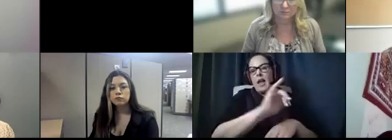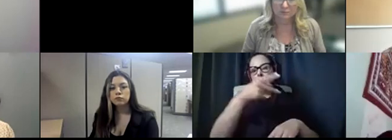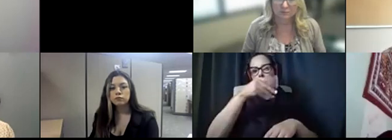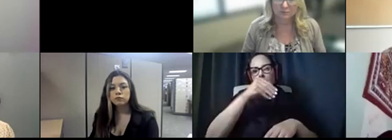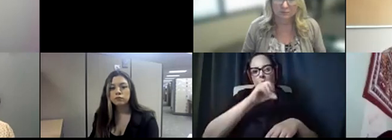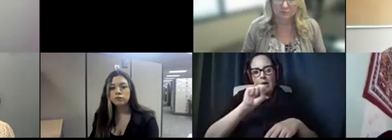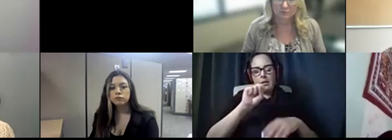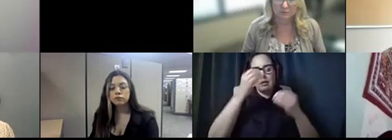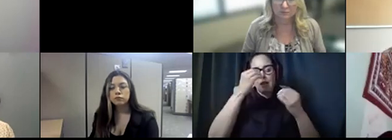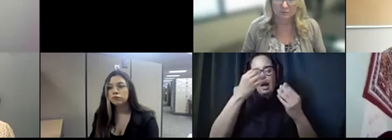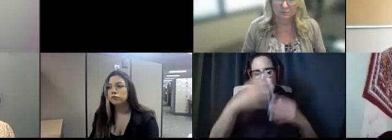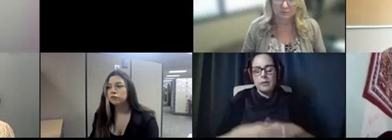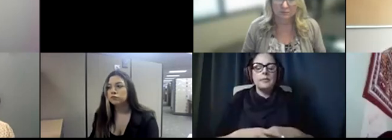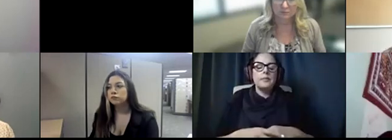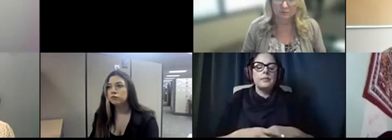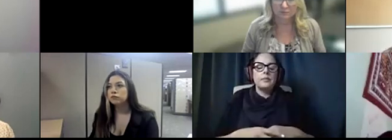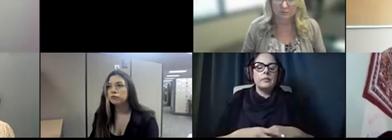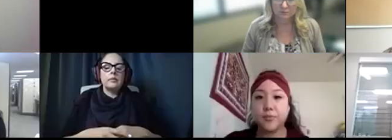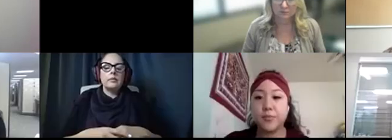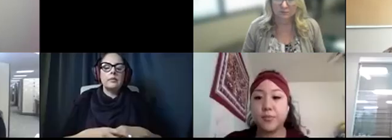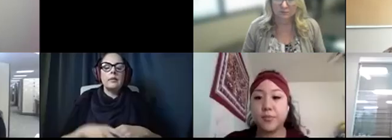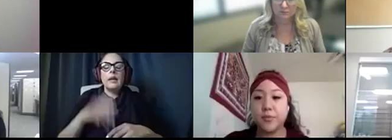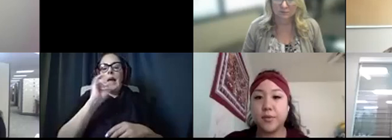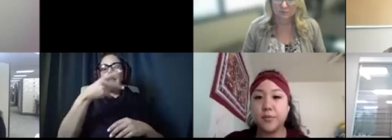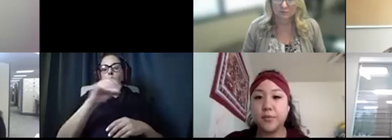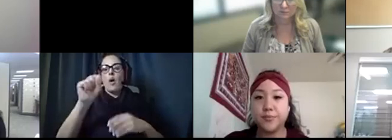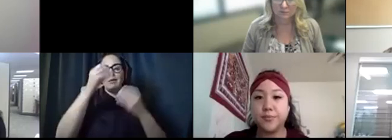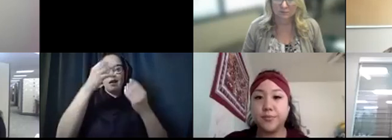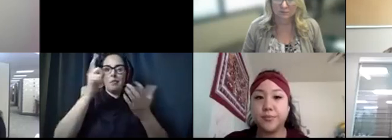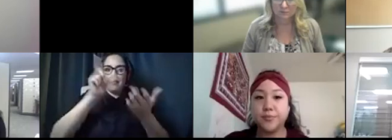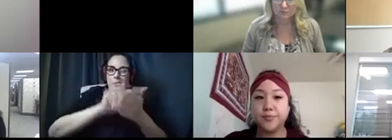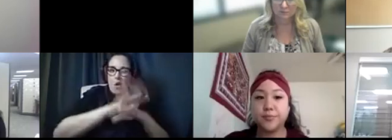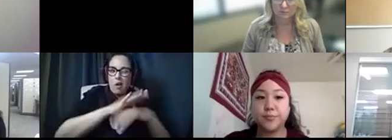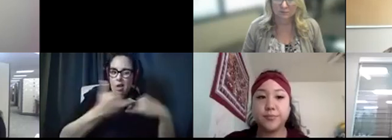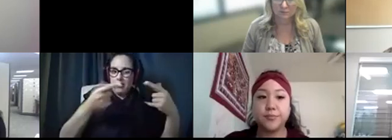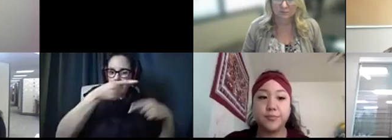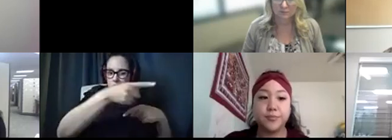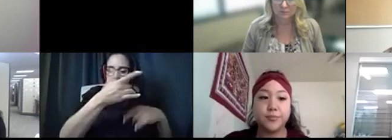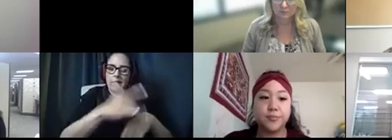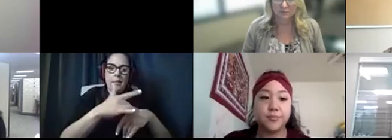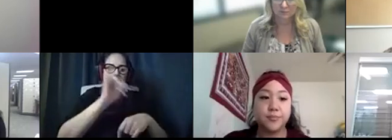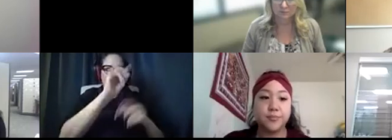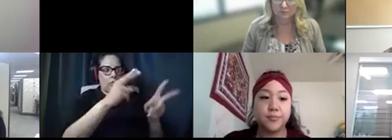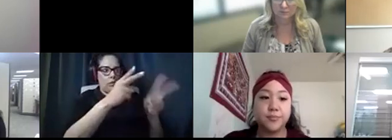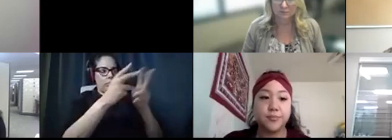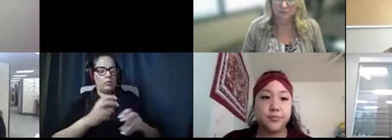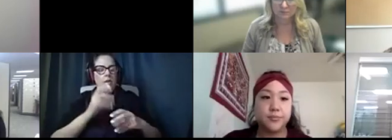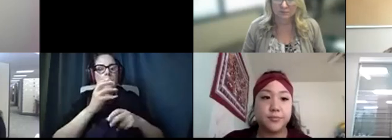that's published online. That's where we got our